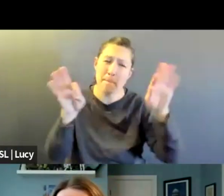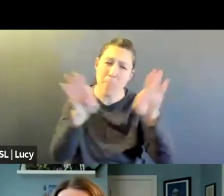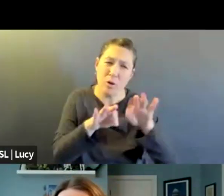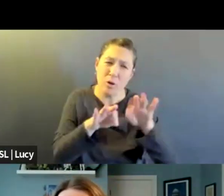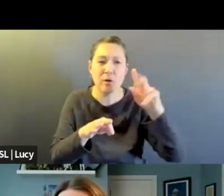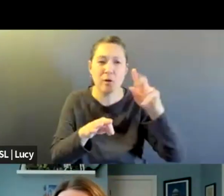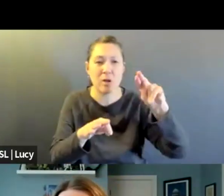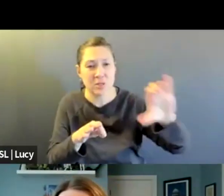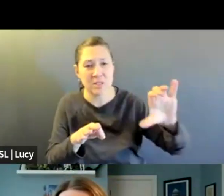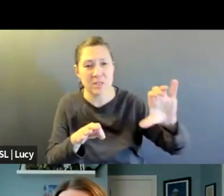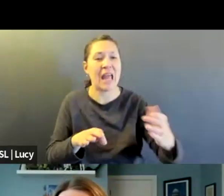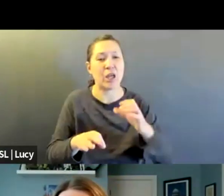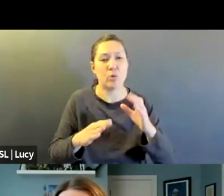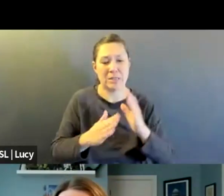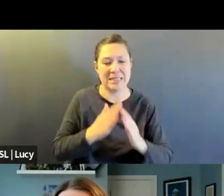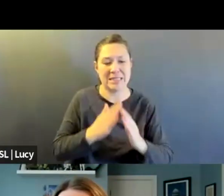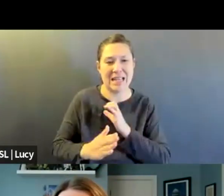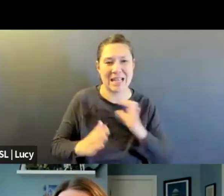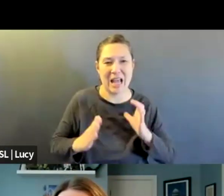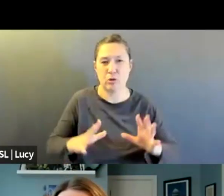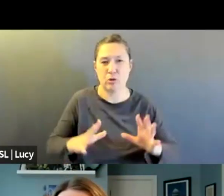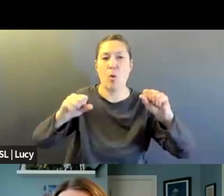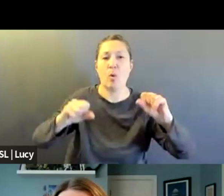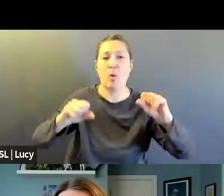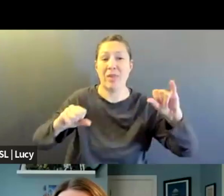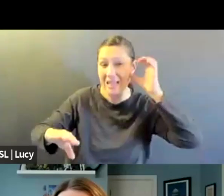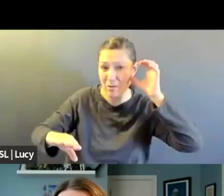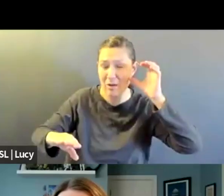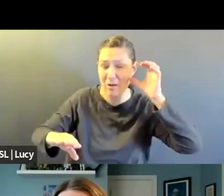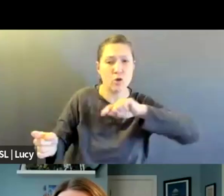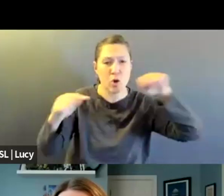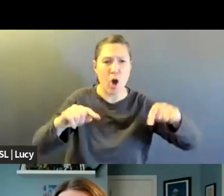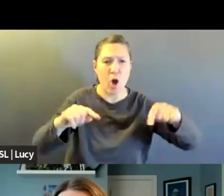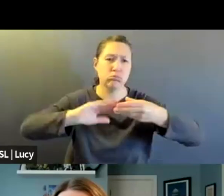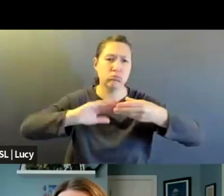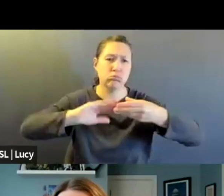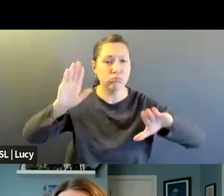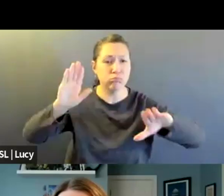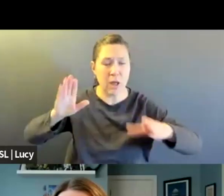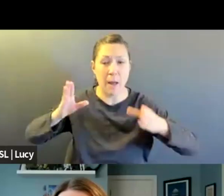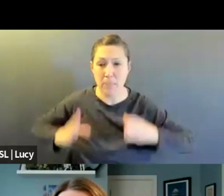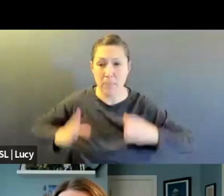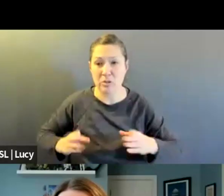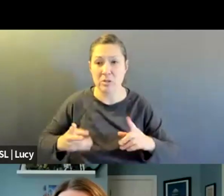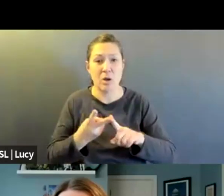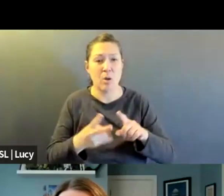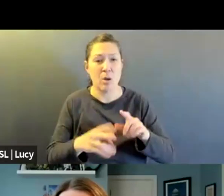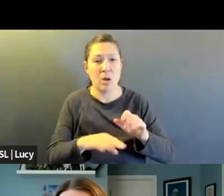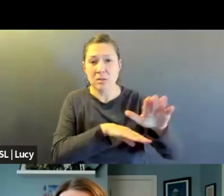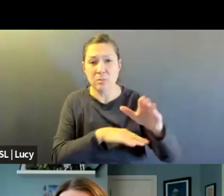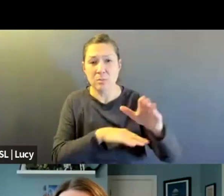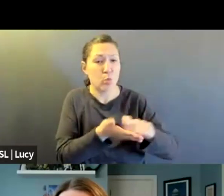the council for holding this. You are welcome to come testify in person, submit written testimony. There's information on how to do